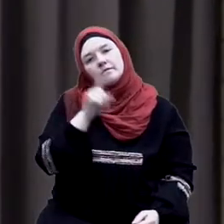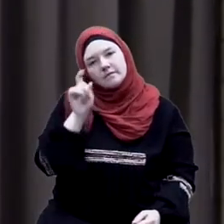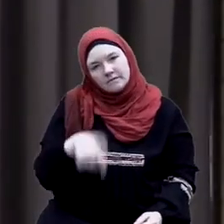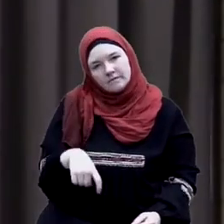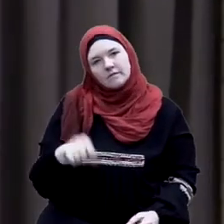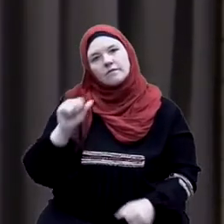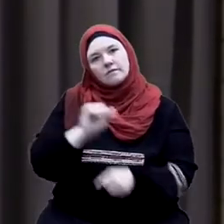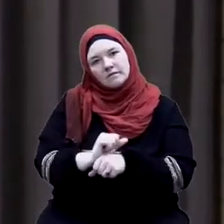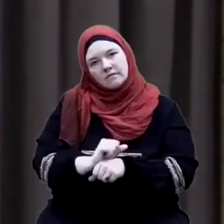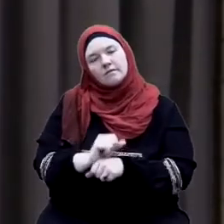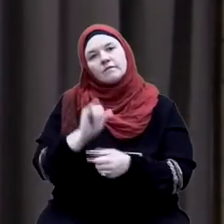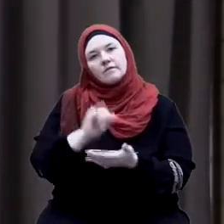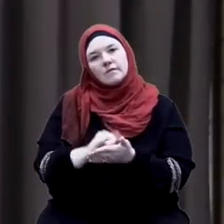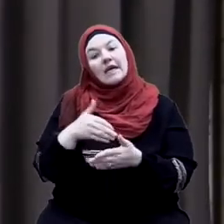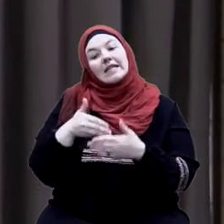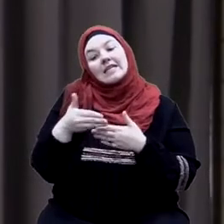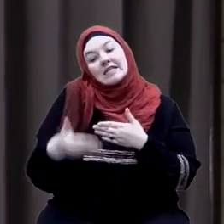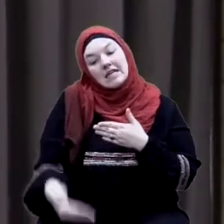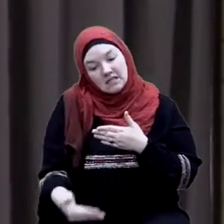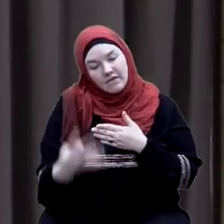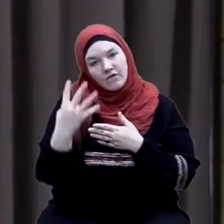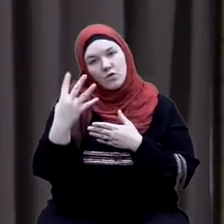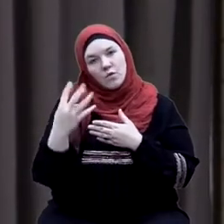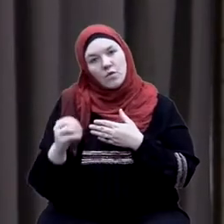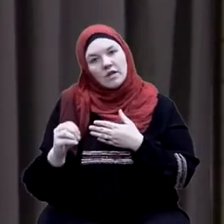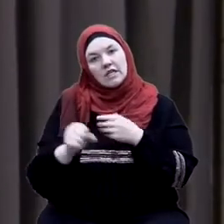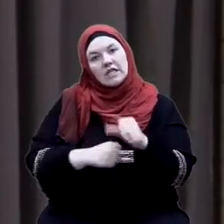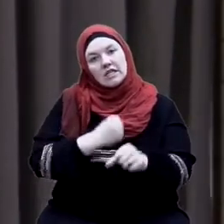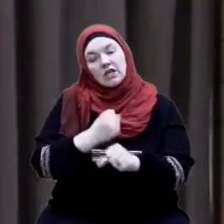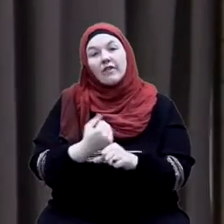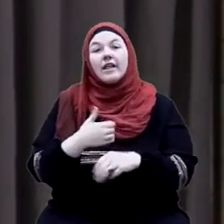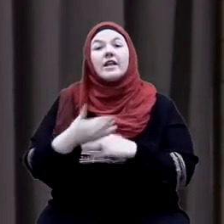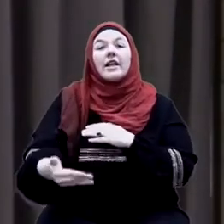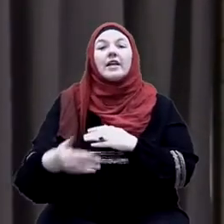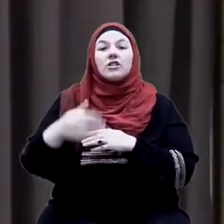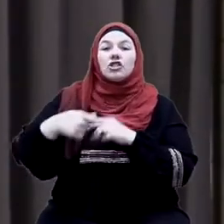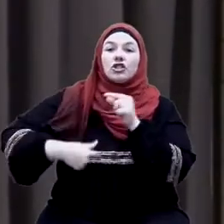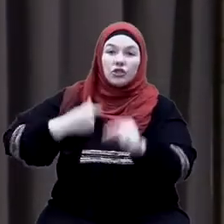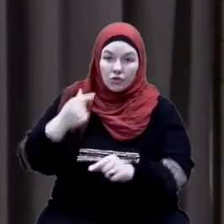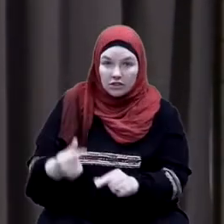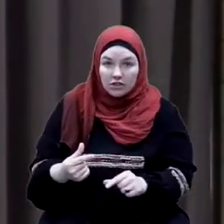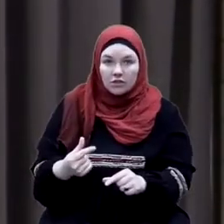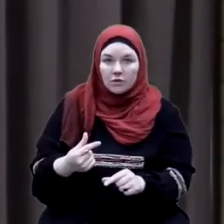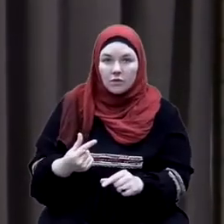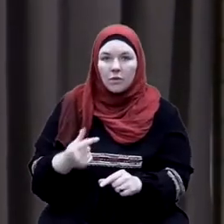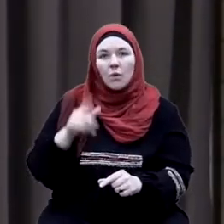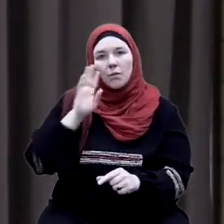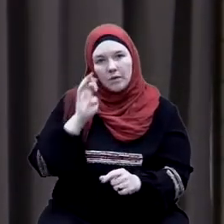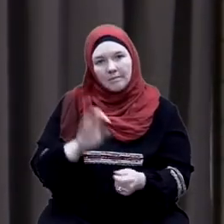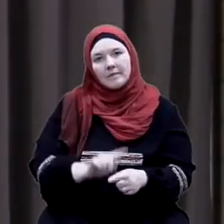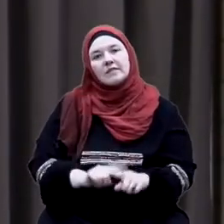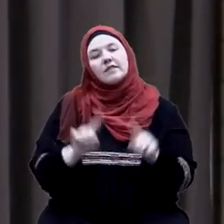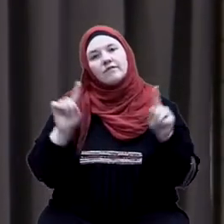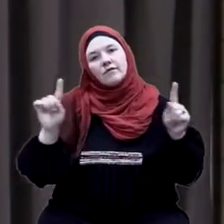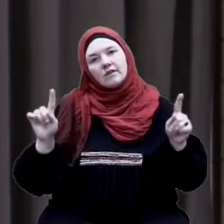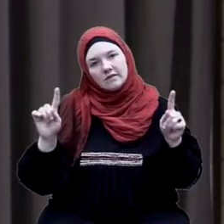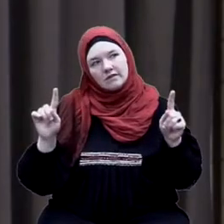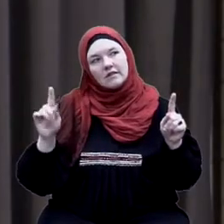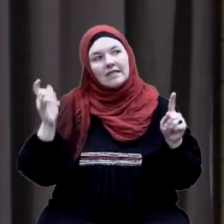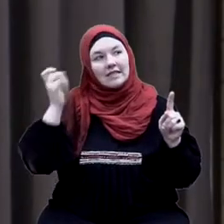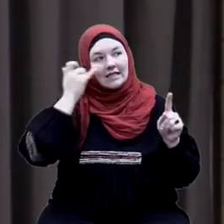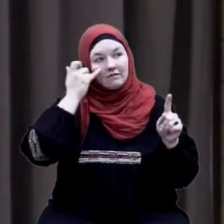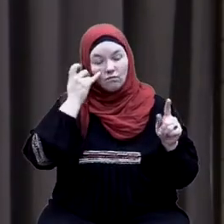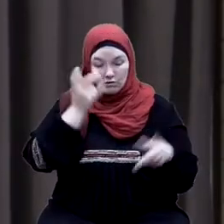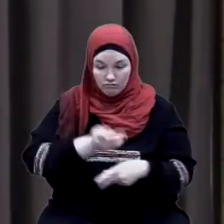to work so that the next 40 years, the next generation will be different. So if we raise